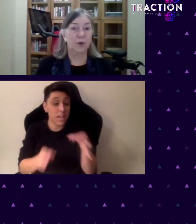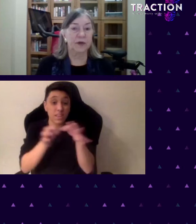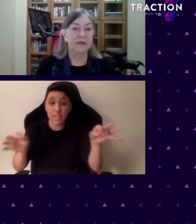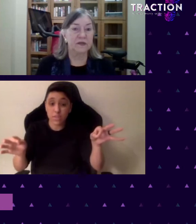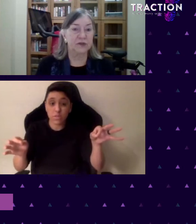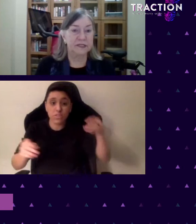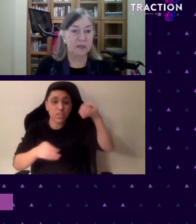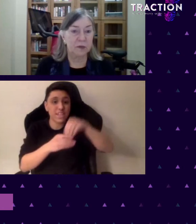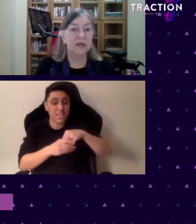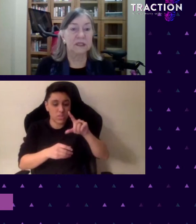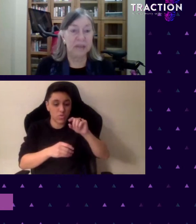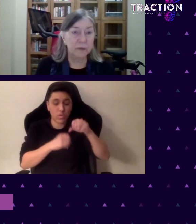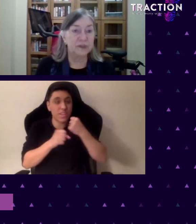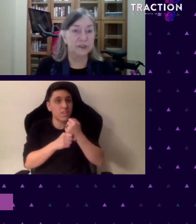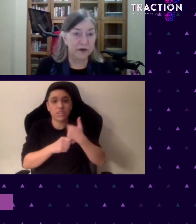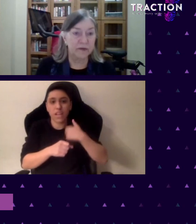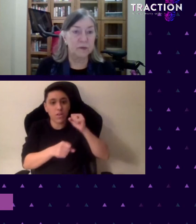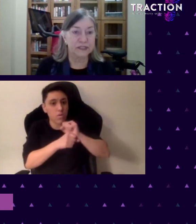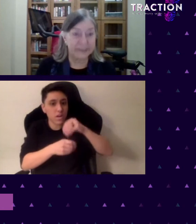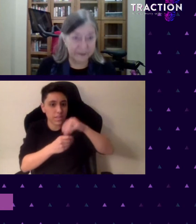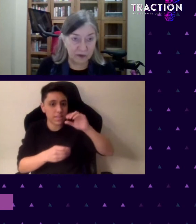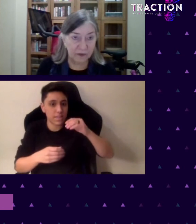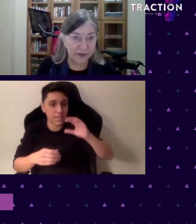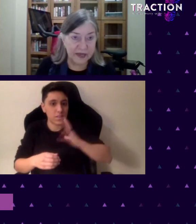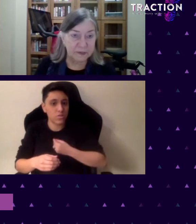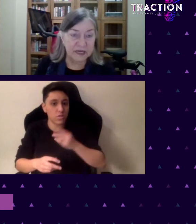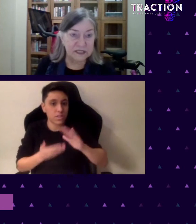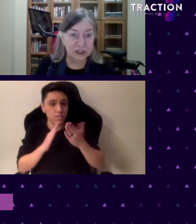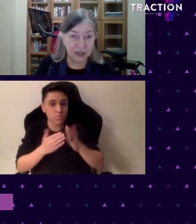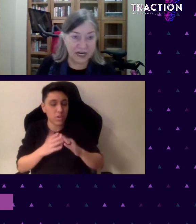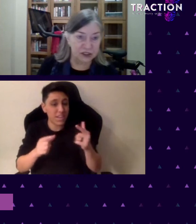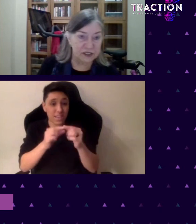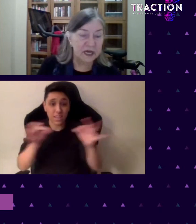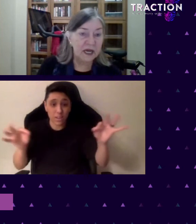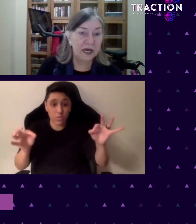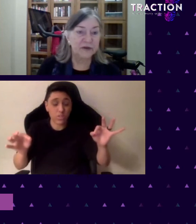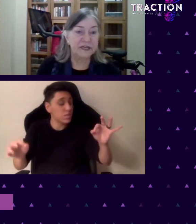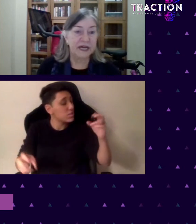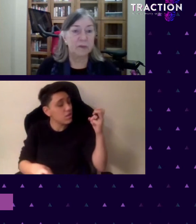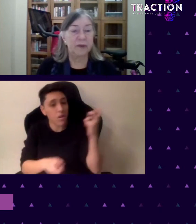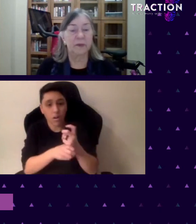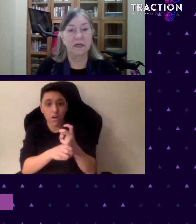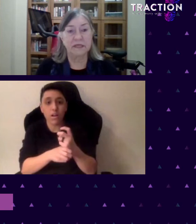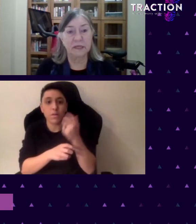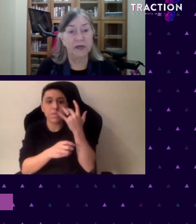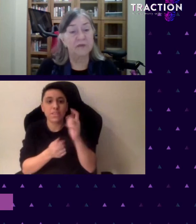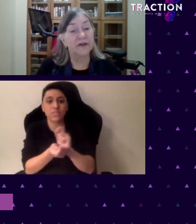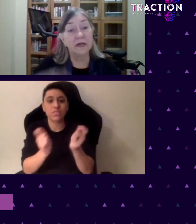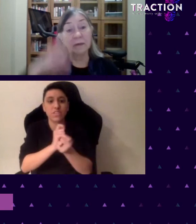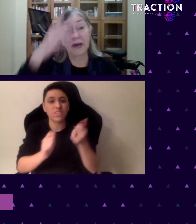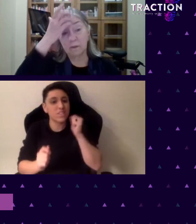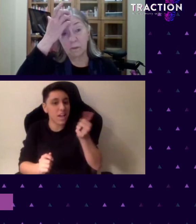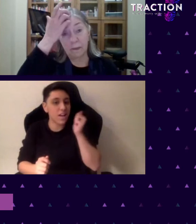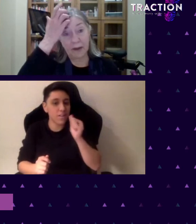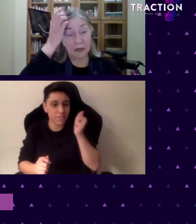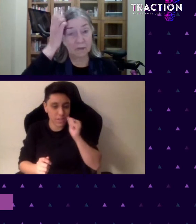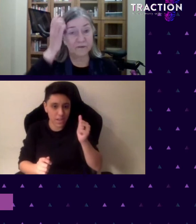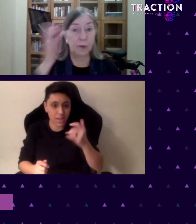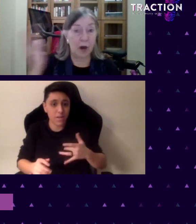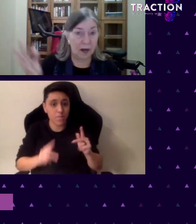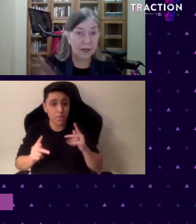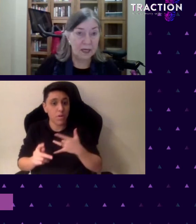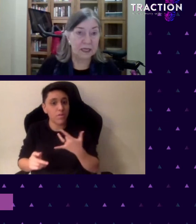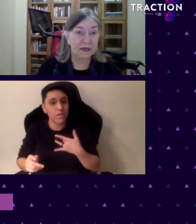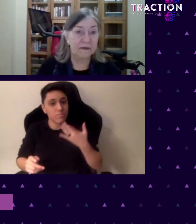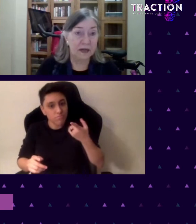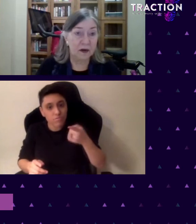years that I've been working in the trans community, language is one of the most difficult things because it changes every day and people get deeply offended by a